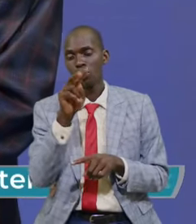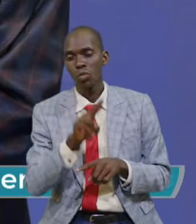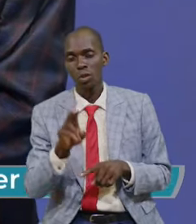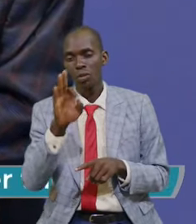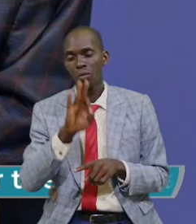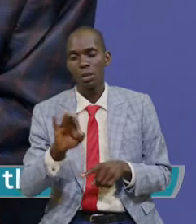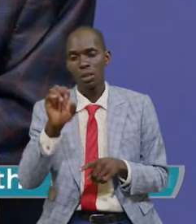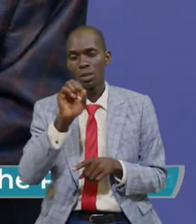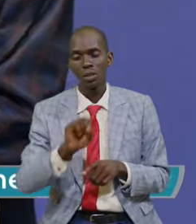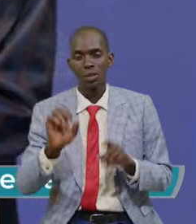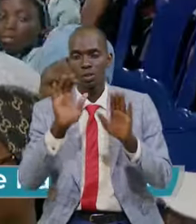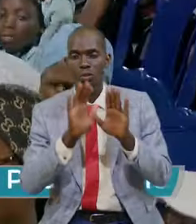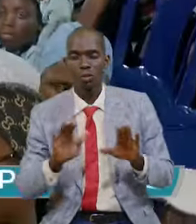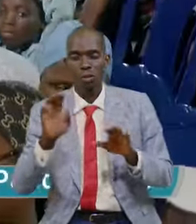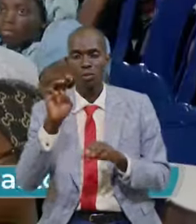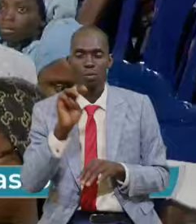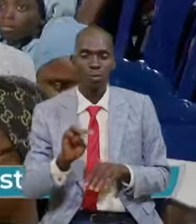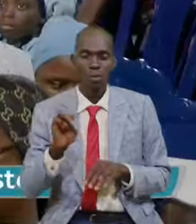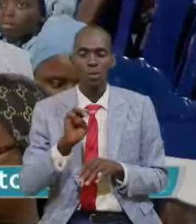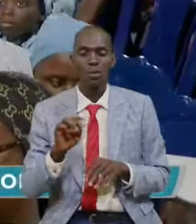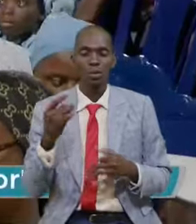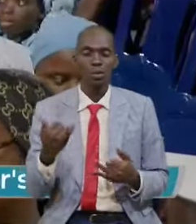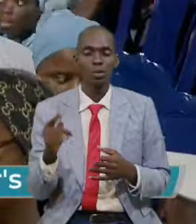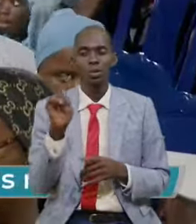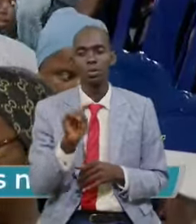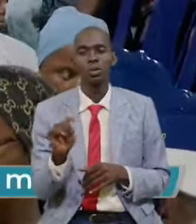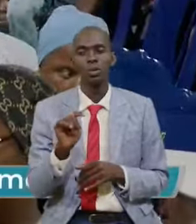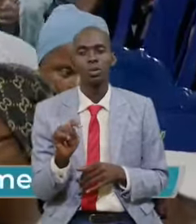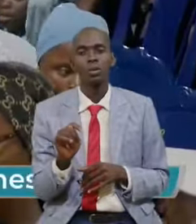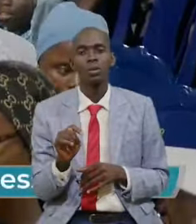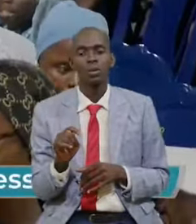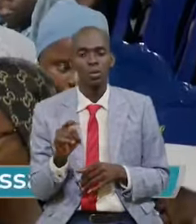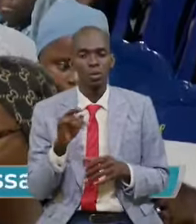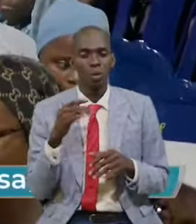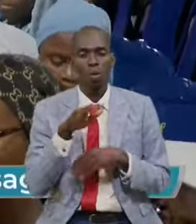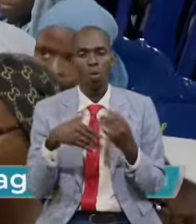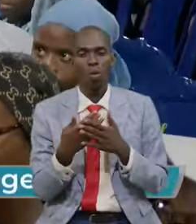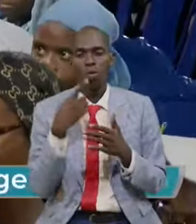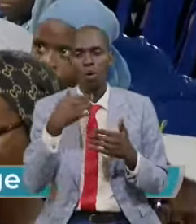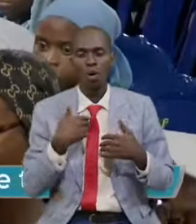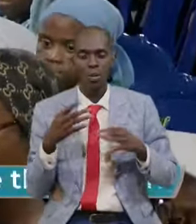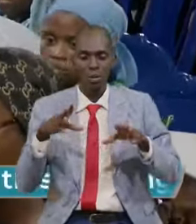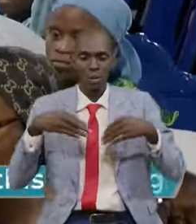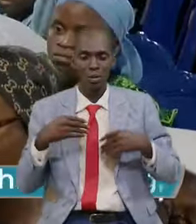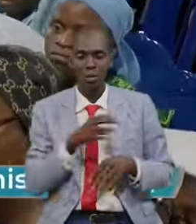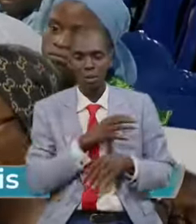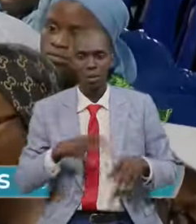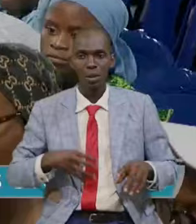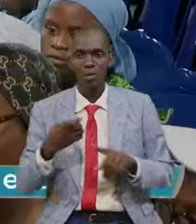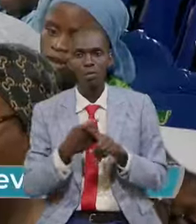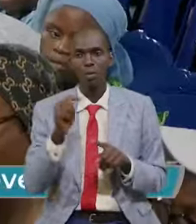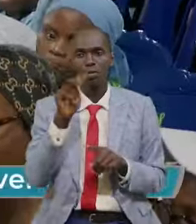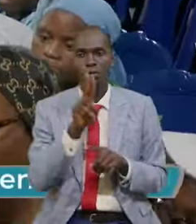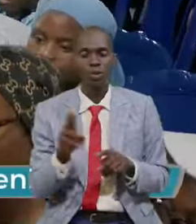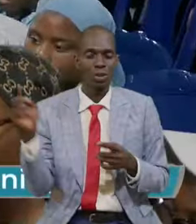online who have made this decision today. The banquet is coming up